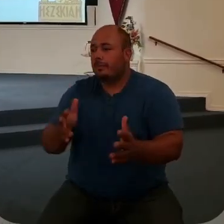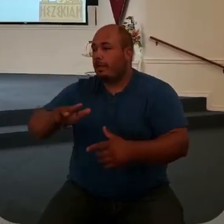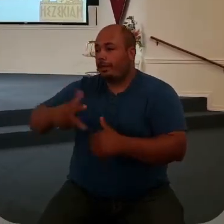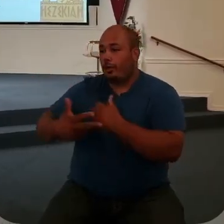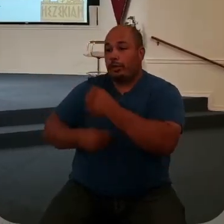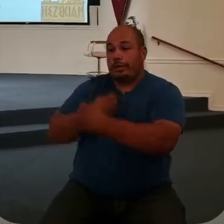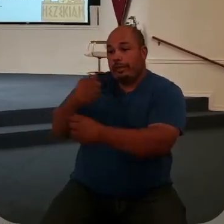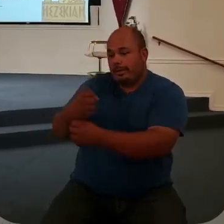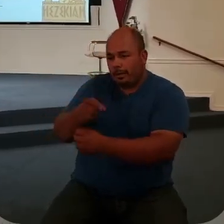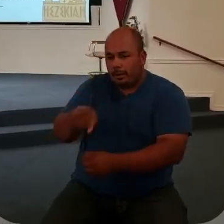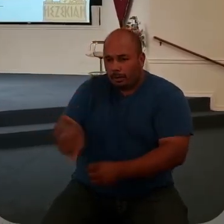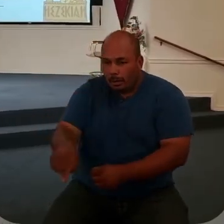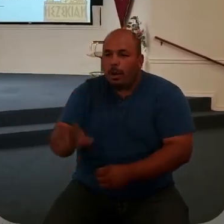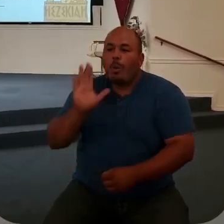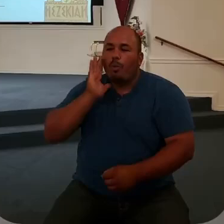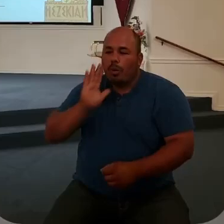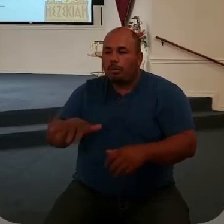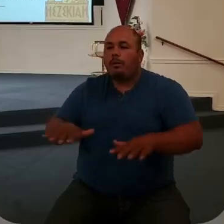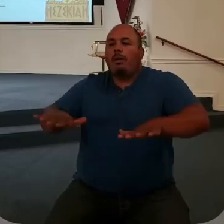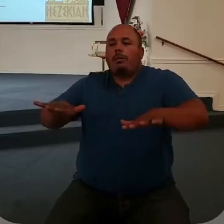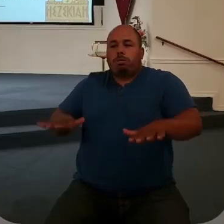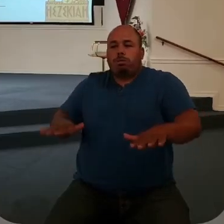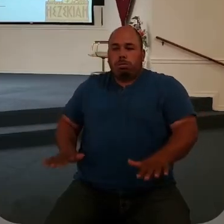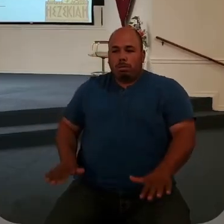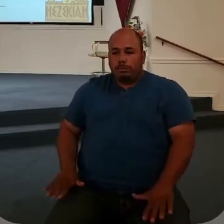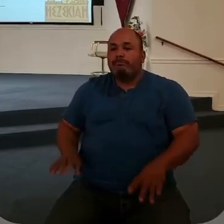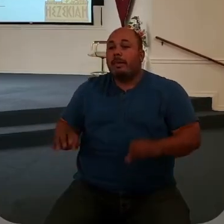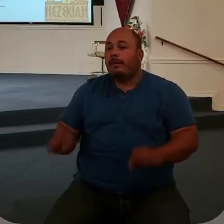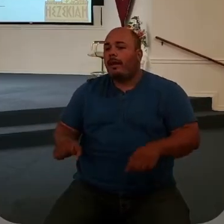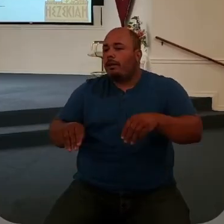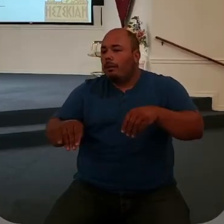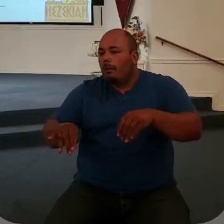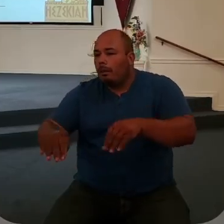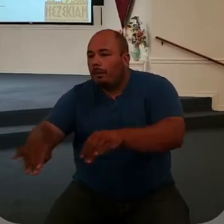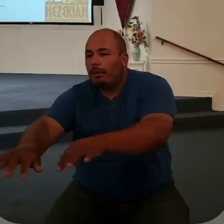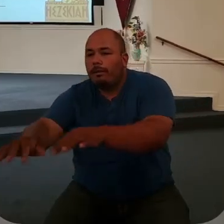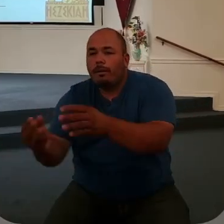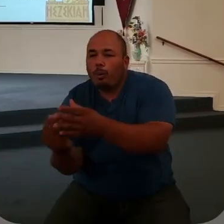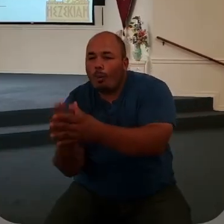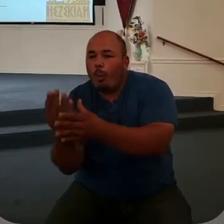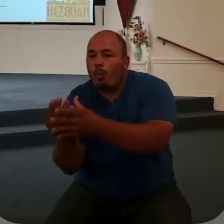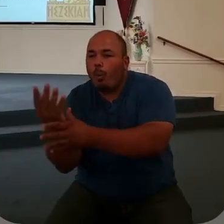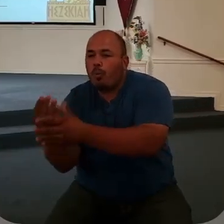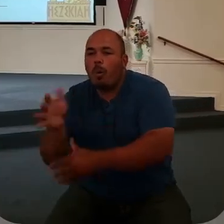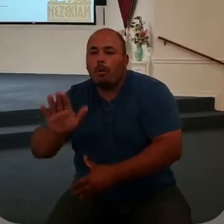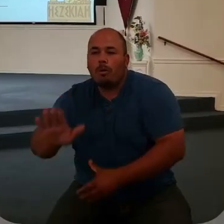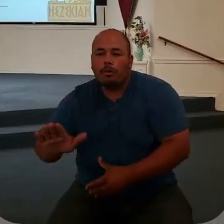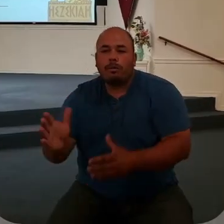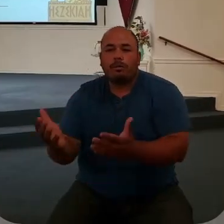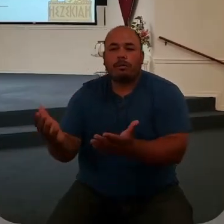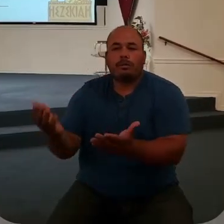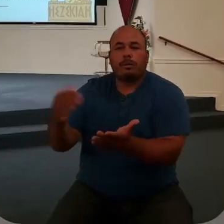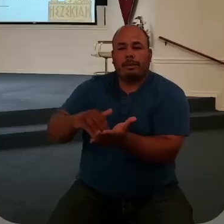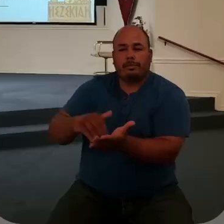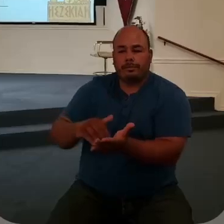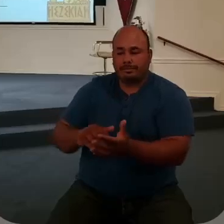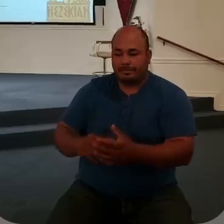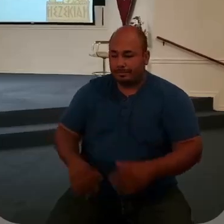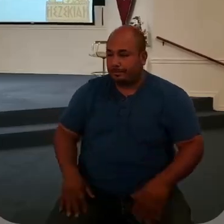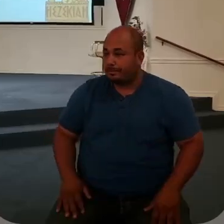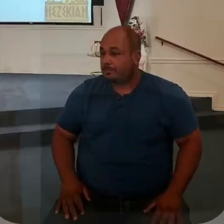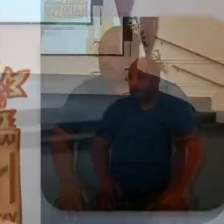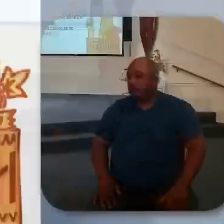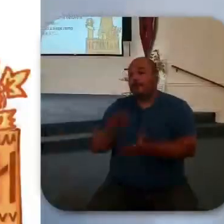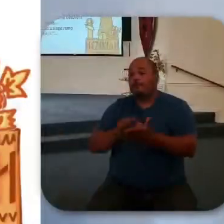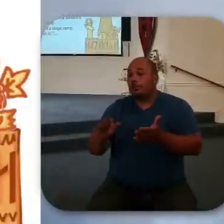survive. And Hezekiah will know that God did this because he foretold it. Verse 32. Therefore, this